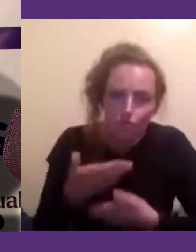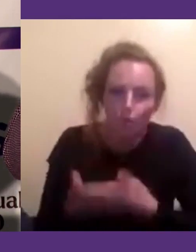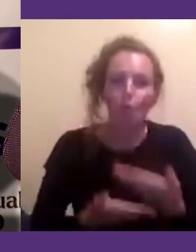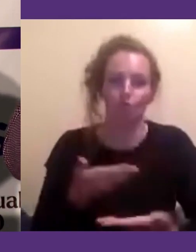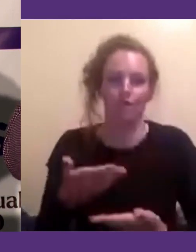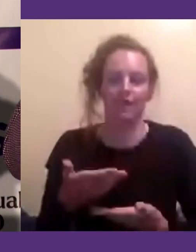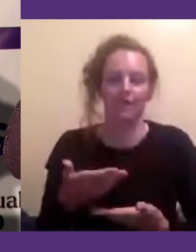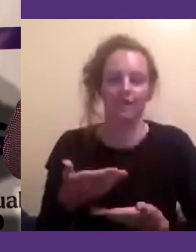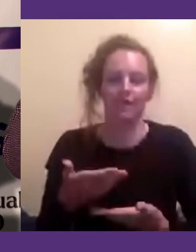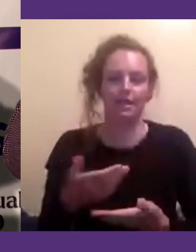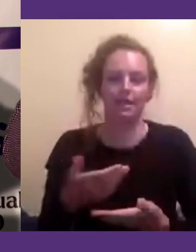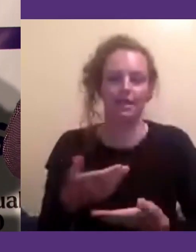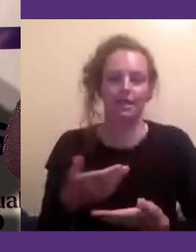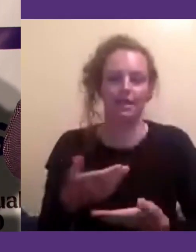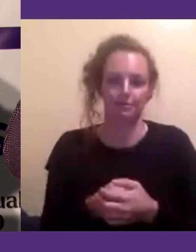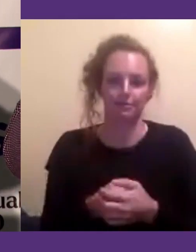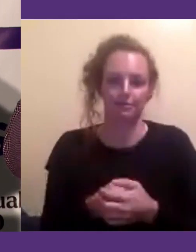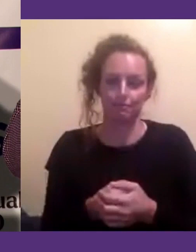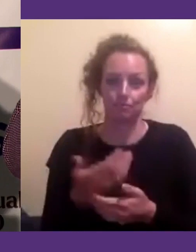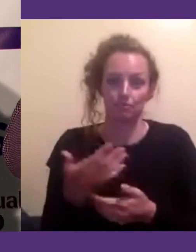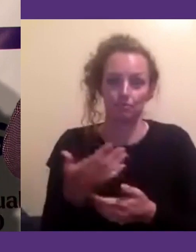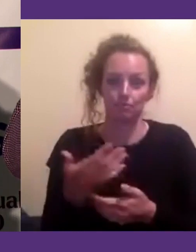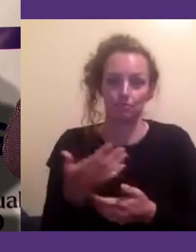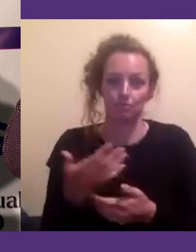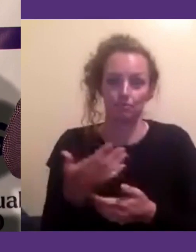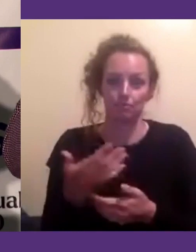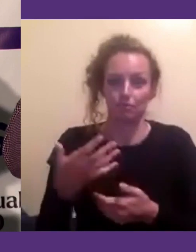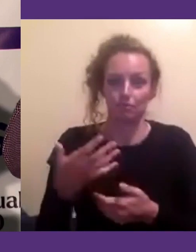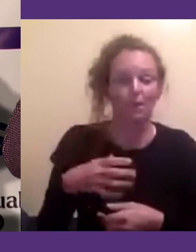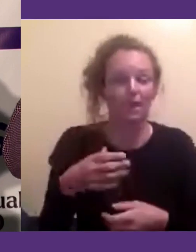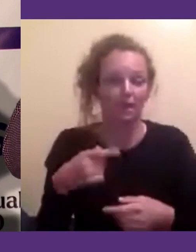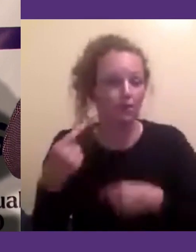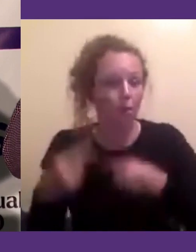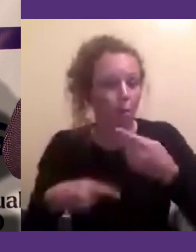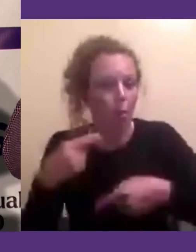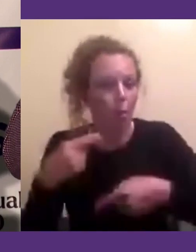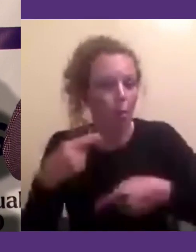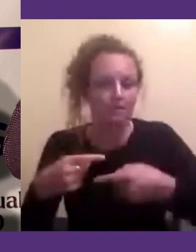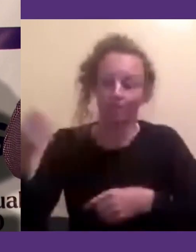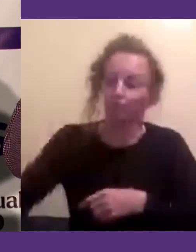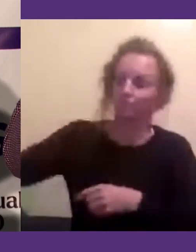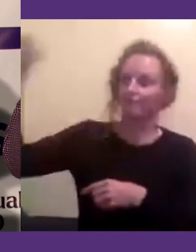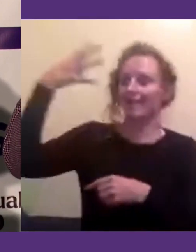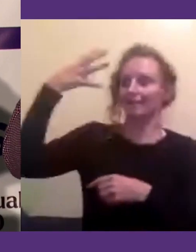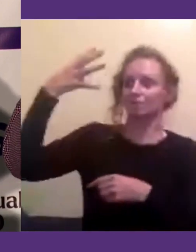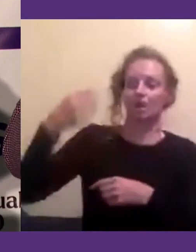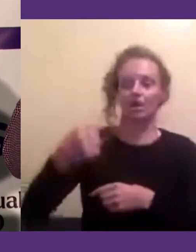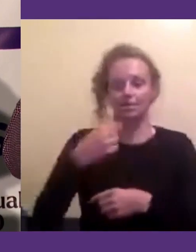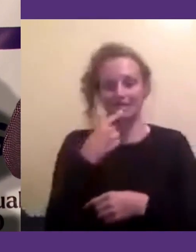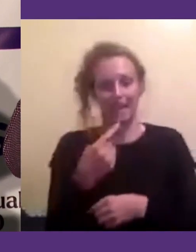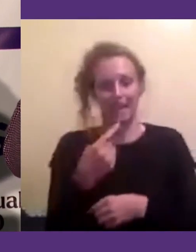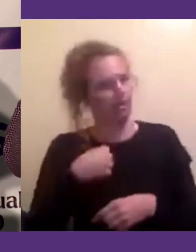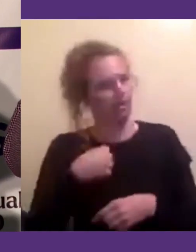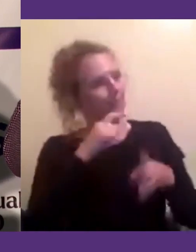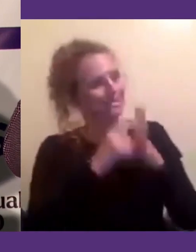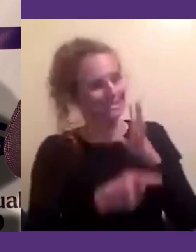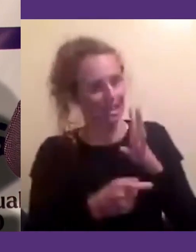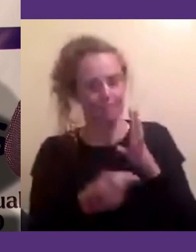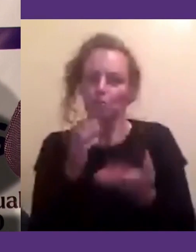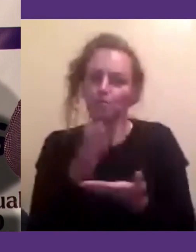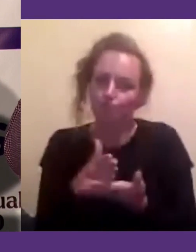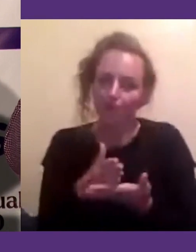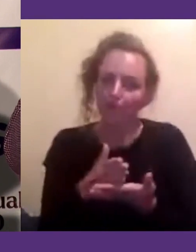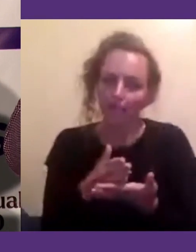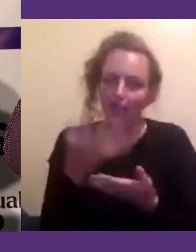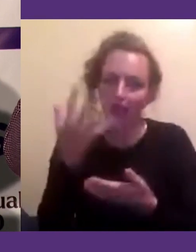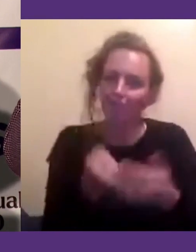disabled, and you can actually start talking about other things. You know, I think the point around, you know, we want to see, you know, incidental